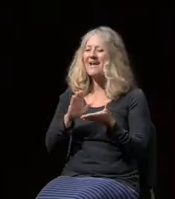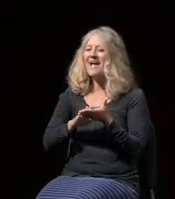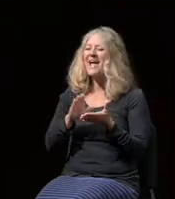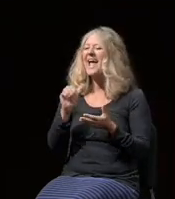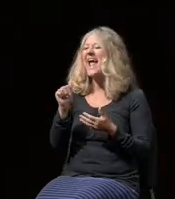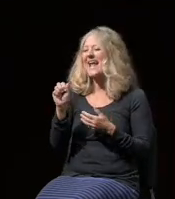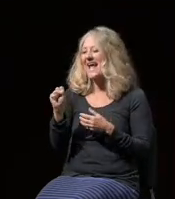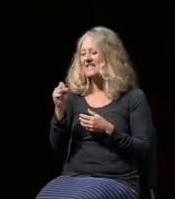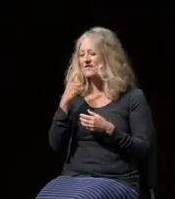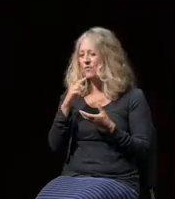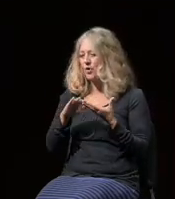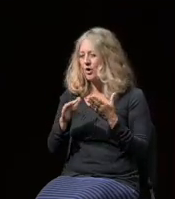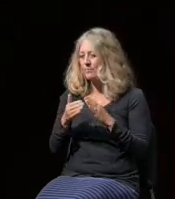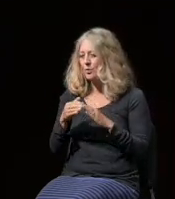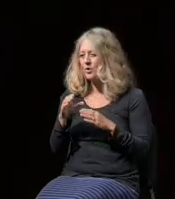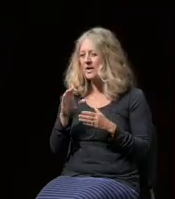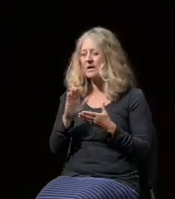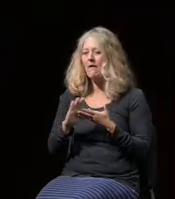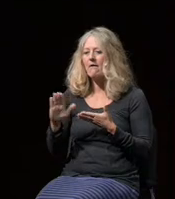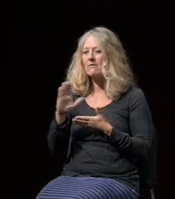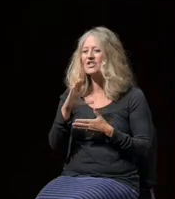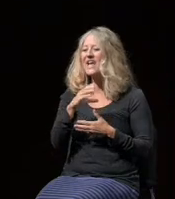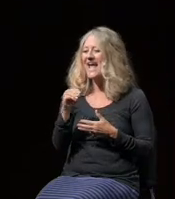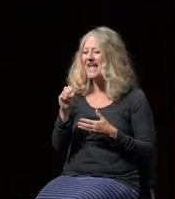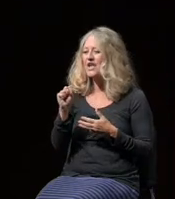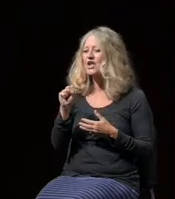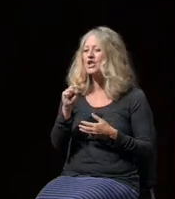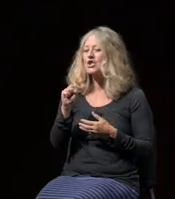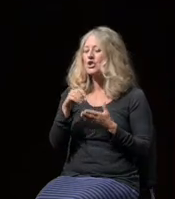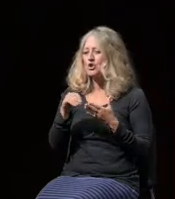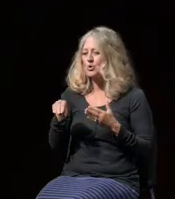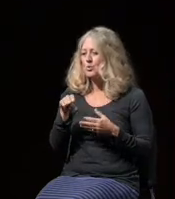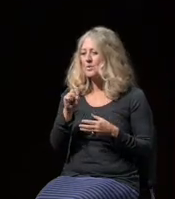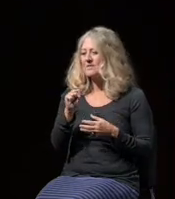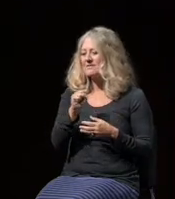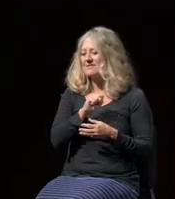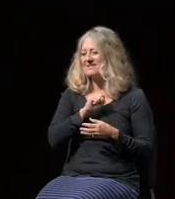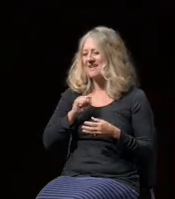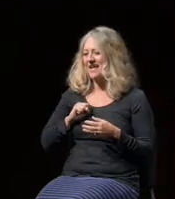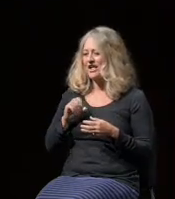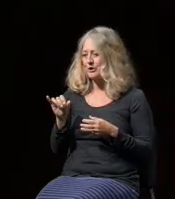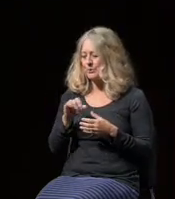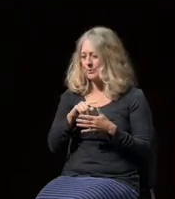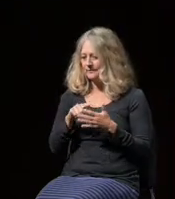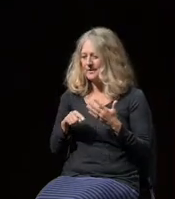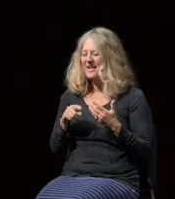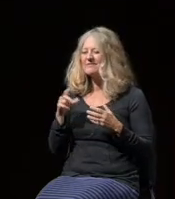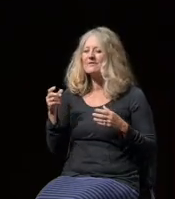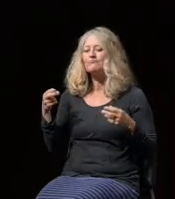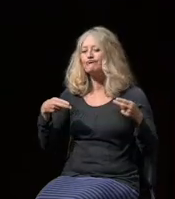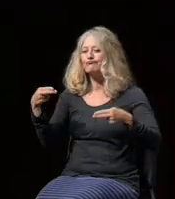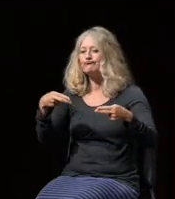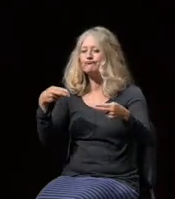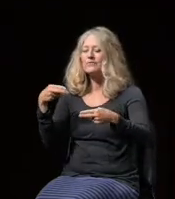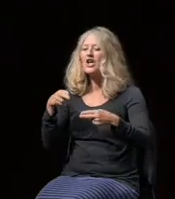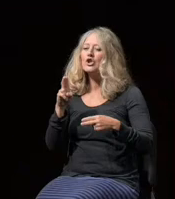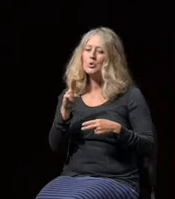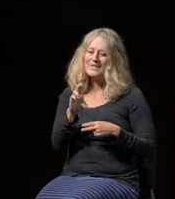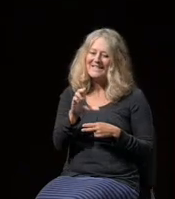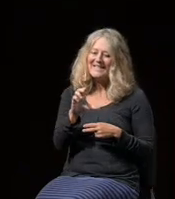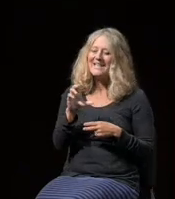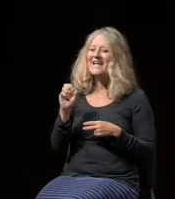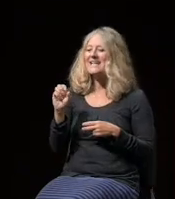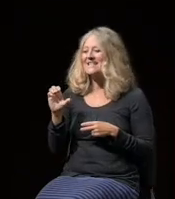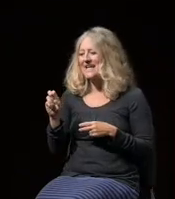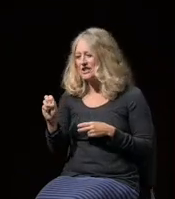for Community Colleges, and the Student Senate for Community Colleges, but also lots of reps from the UC and CSU. And